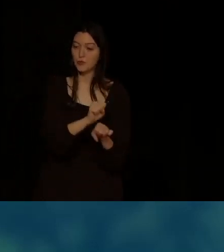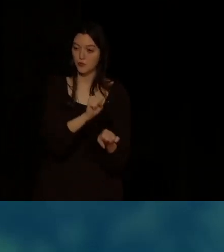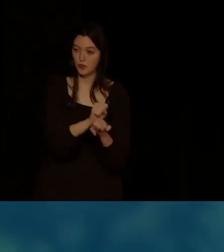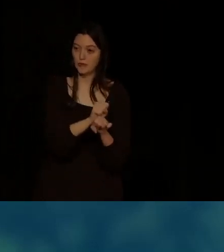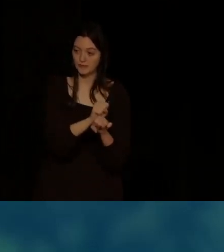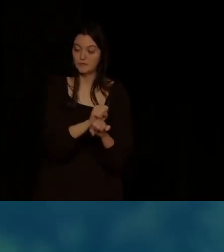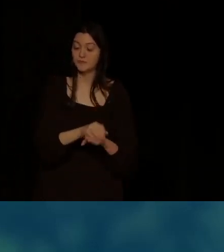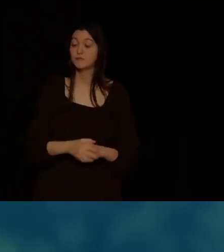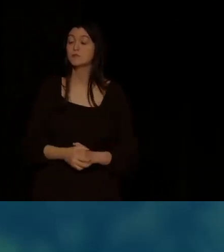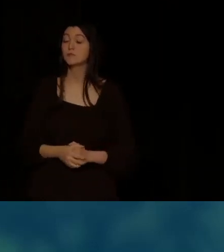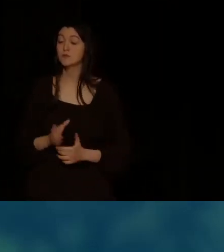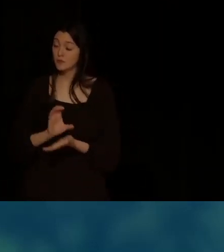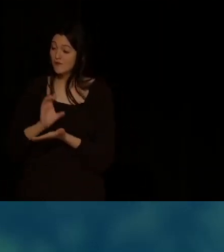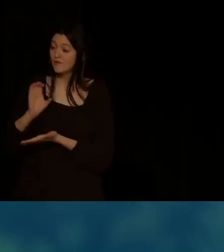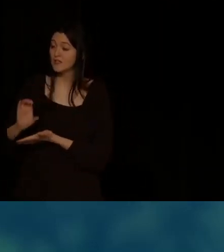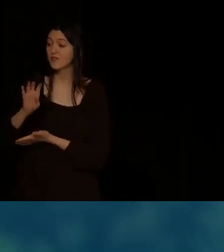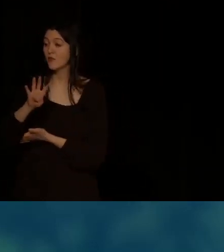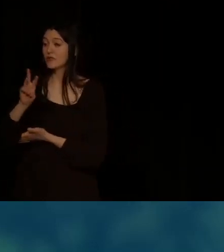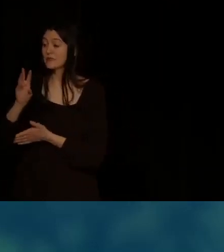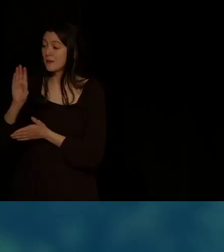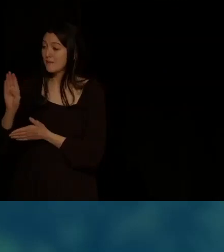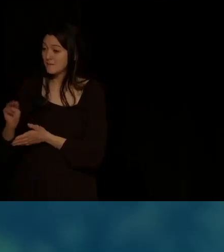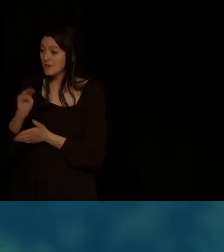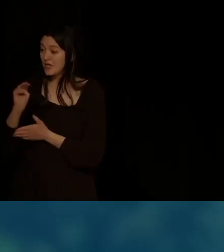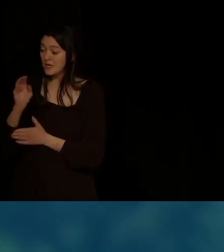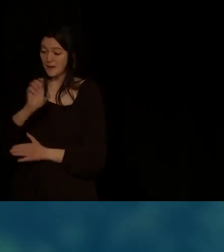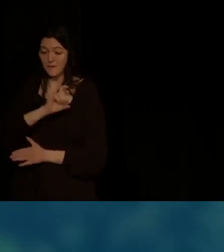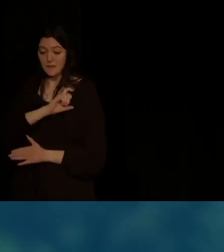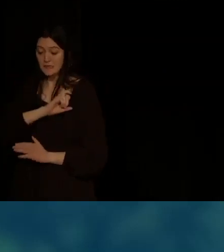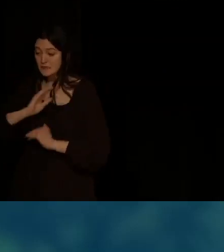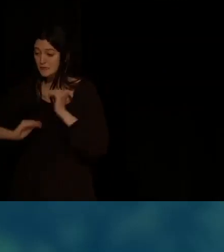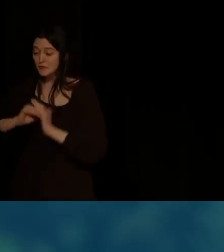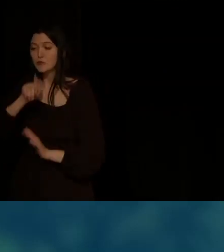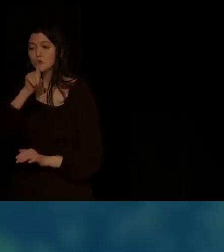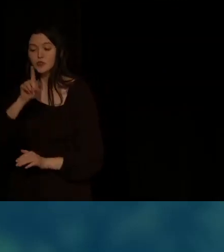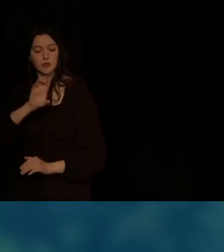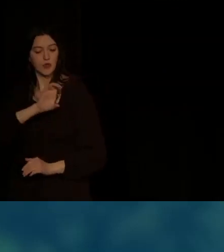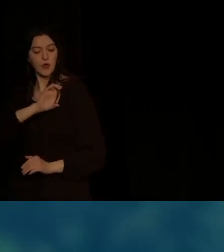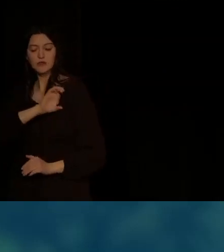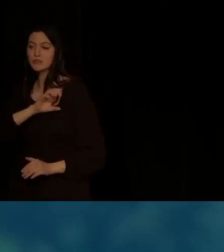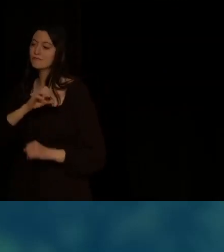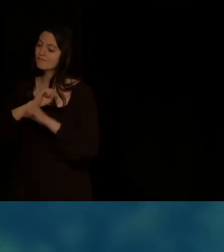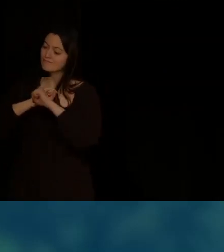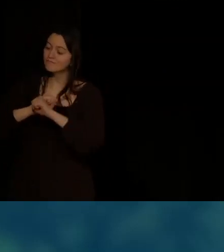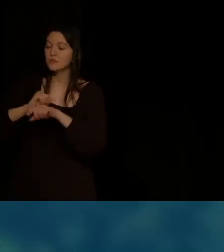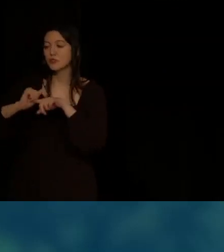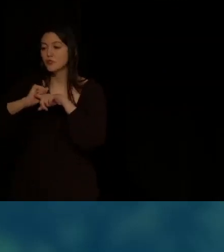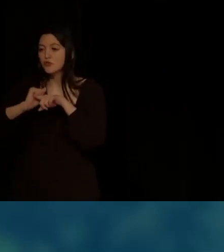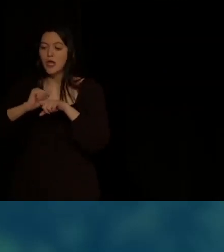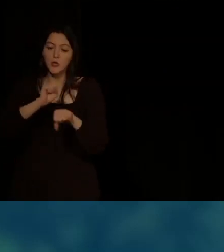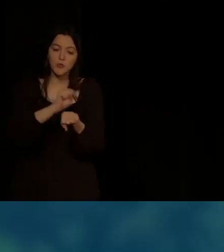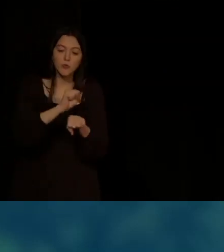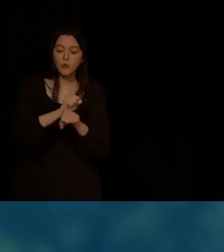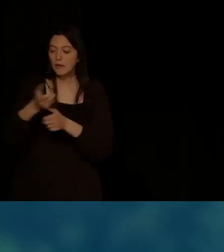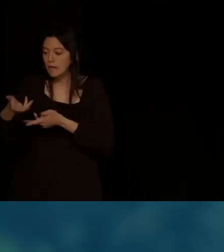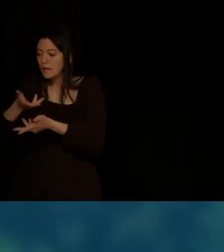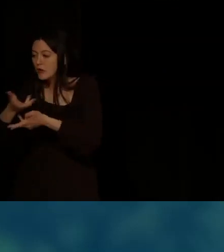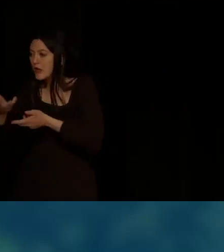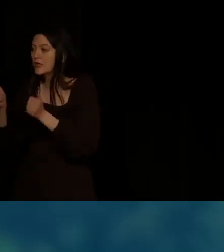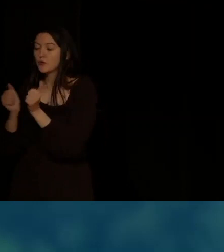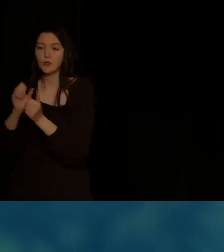We're investing another $46 million in police facilities to ensure our officers have secure places to train, work, and interact with the